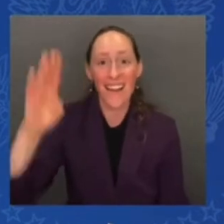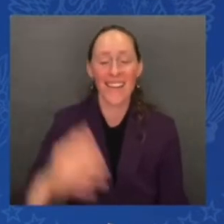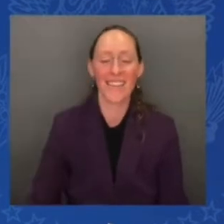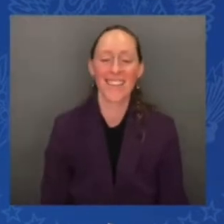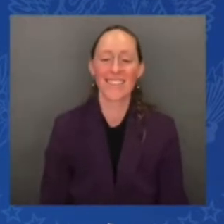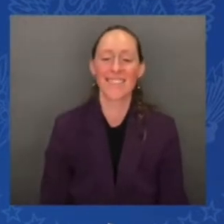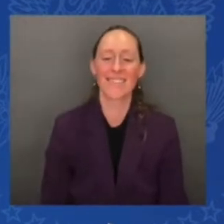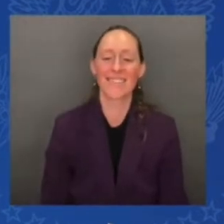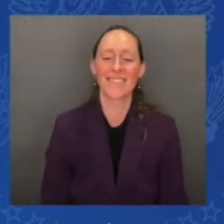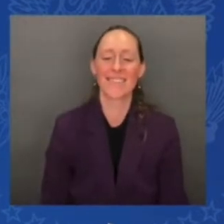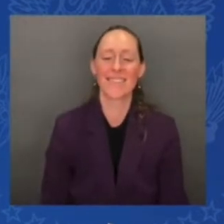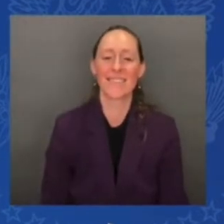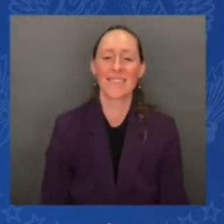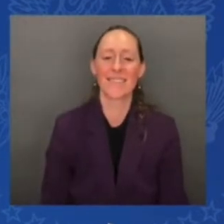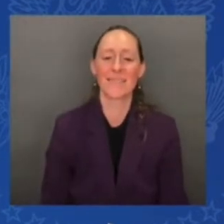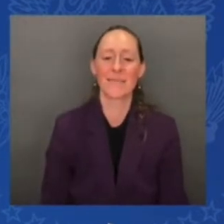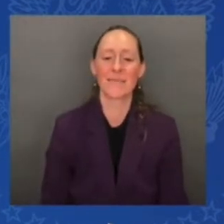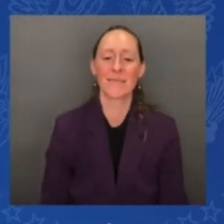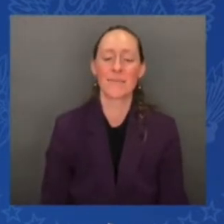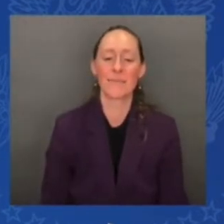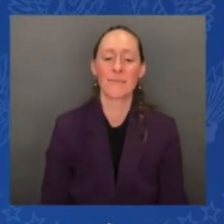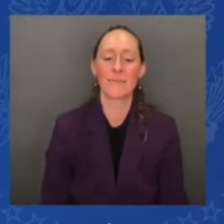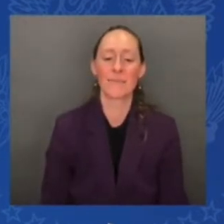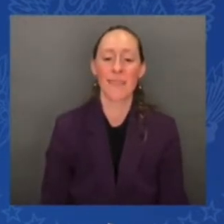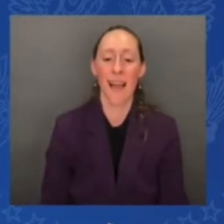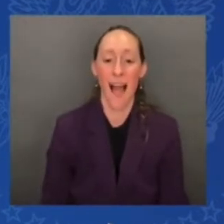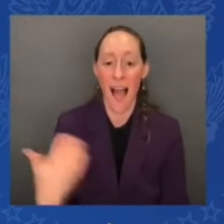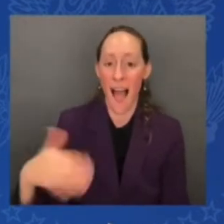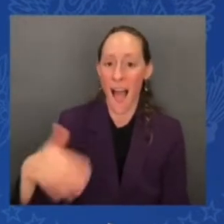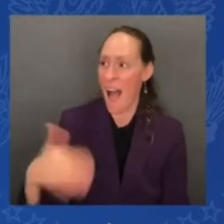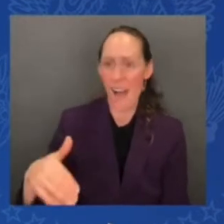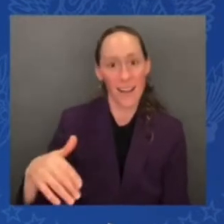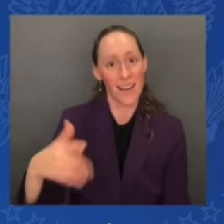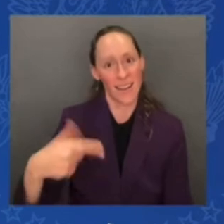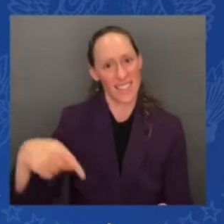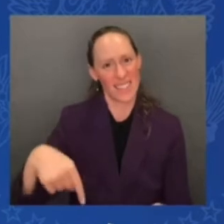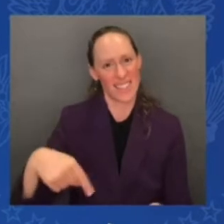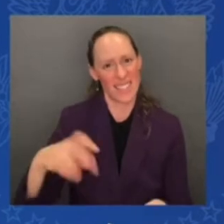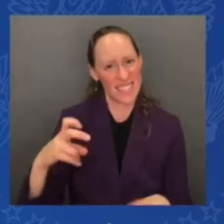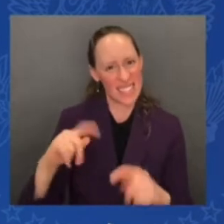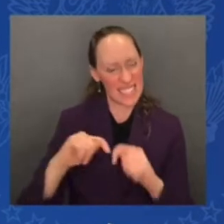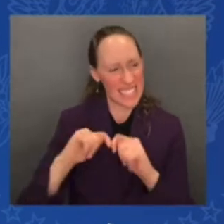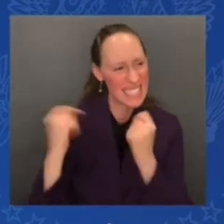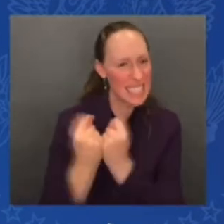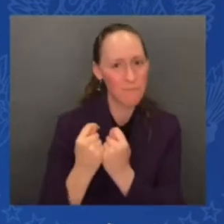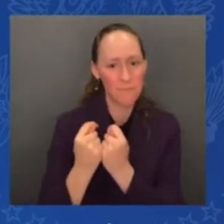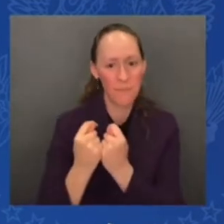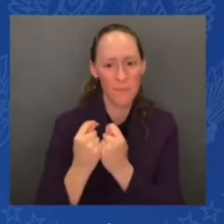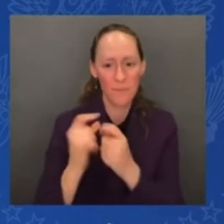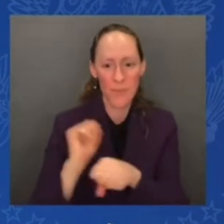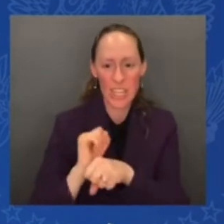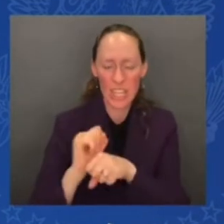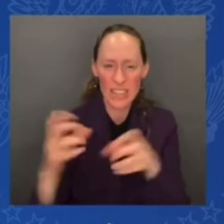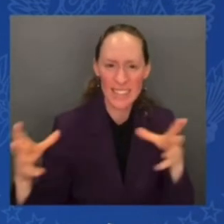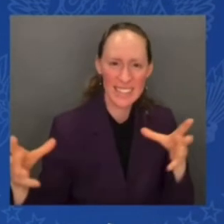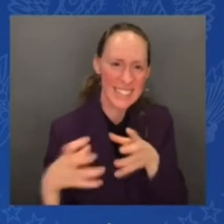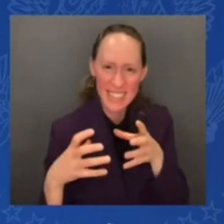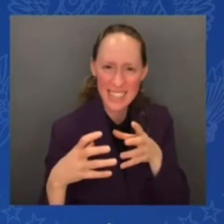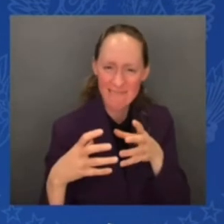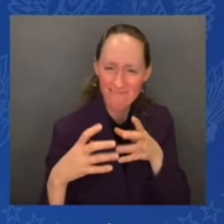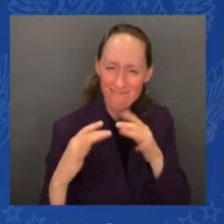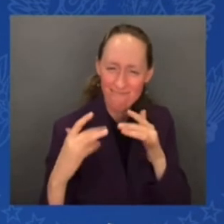this is a team sport. It's a team sport. I'm going to talk about that in a minute. Thank you for the nice comments. Thank you, Mr. President. Thank you.